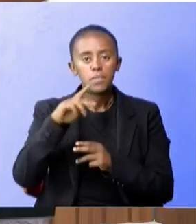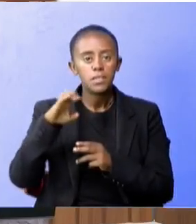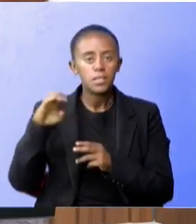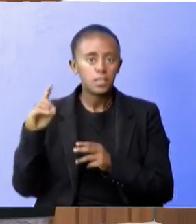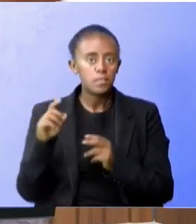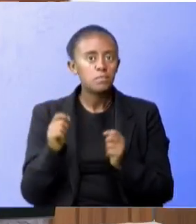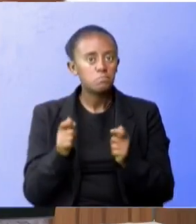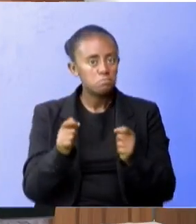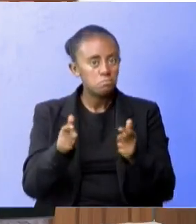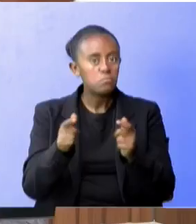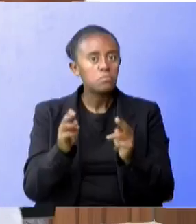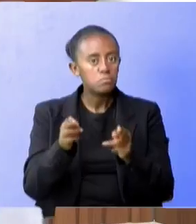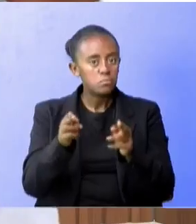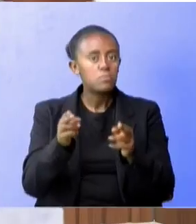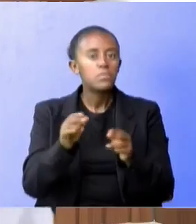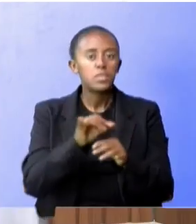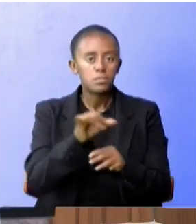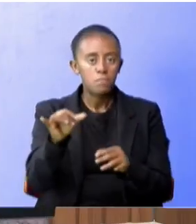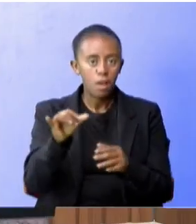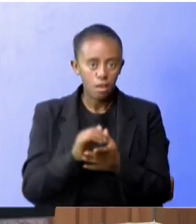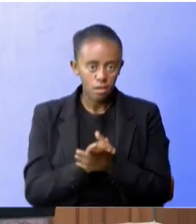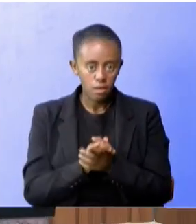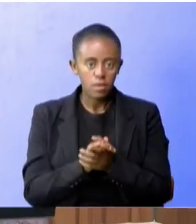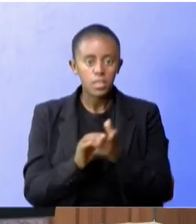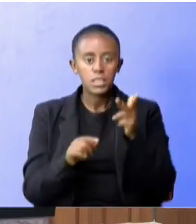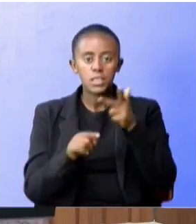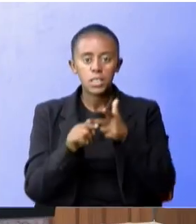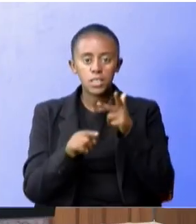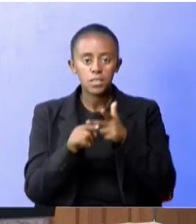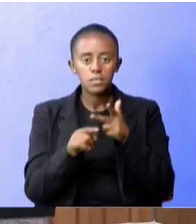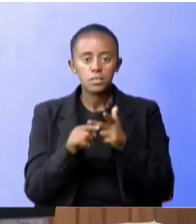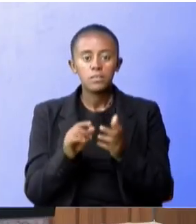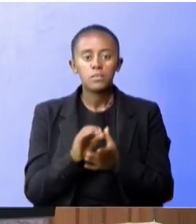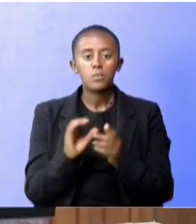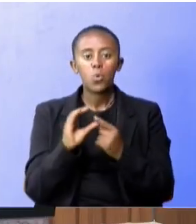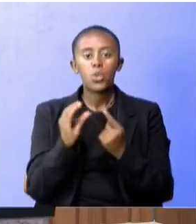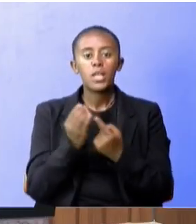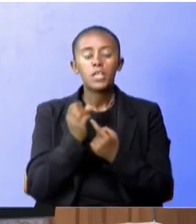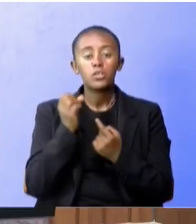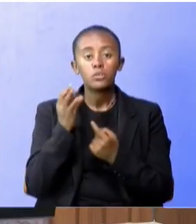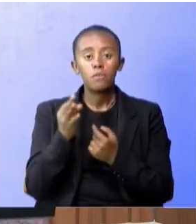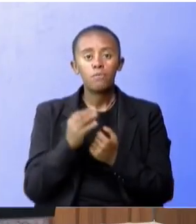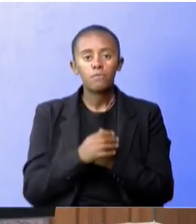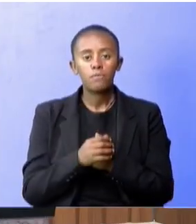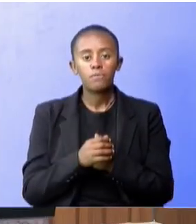they are similar. Again, the third one, in the context